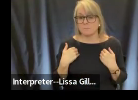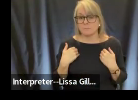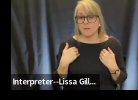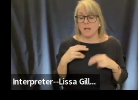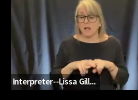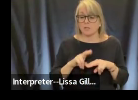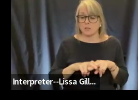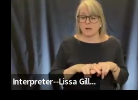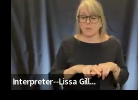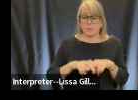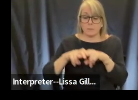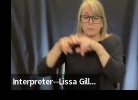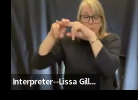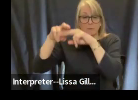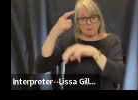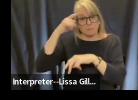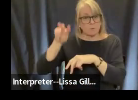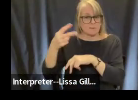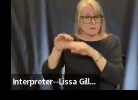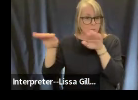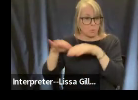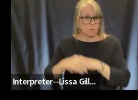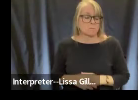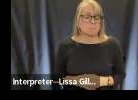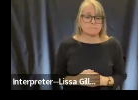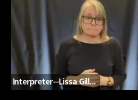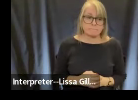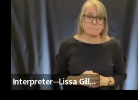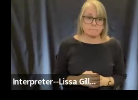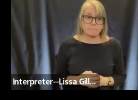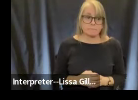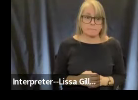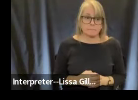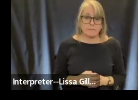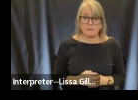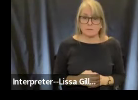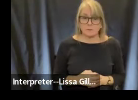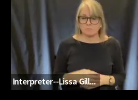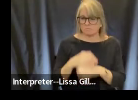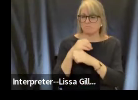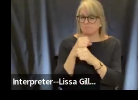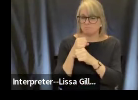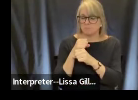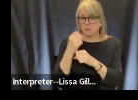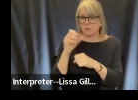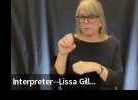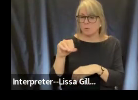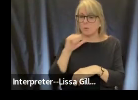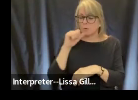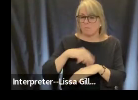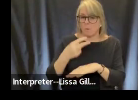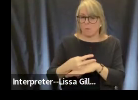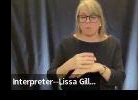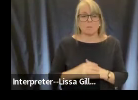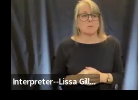for 2-story homes. This is another critical thing people don't necessarily think about a lot, and it is the ability